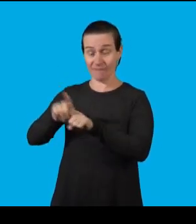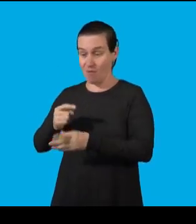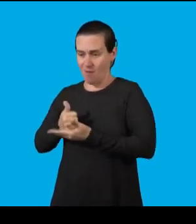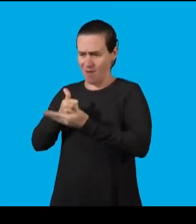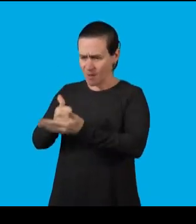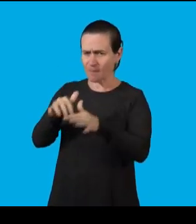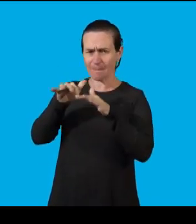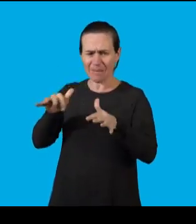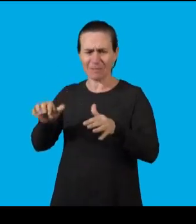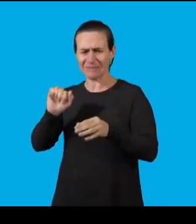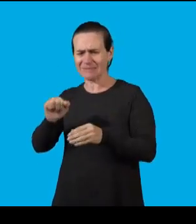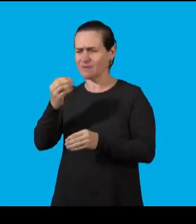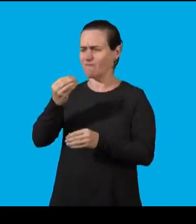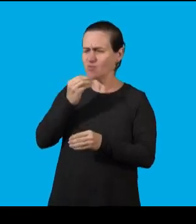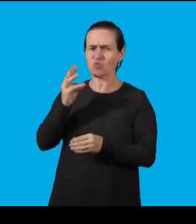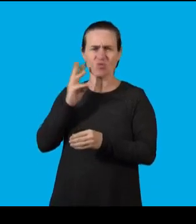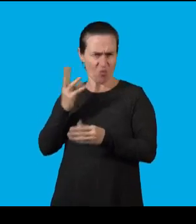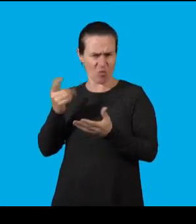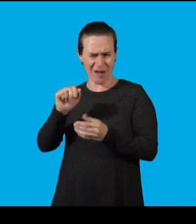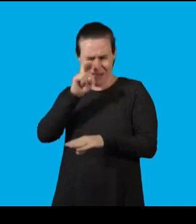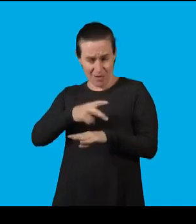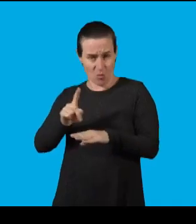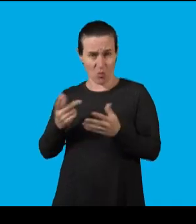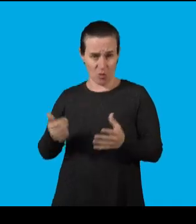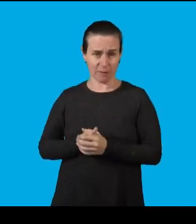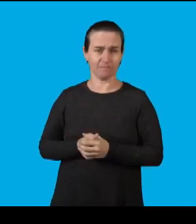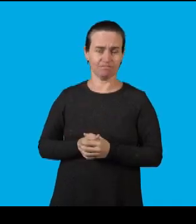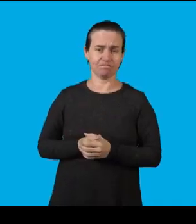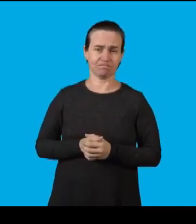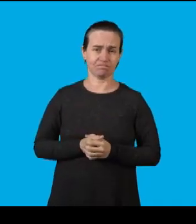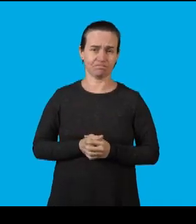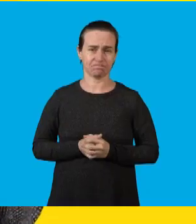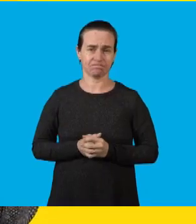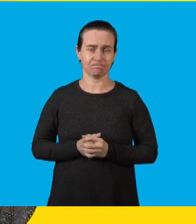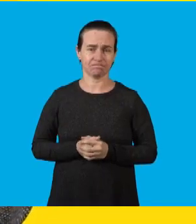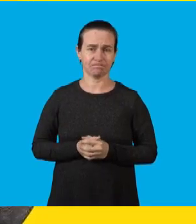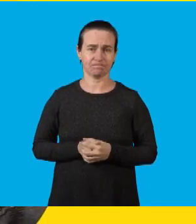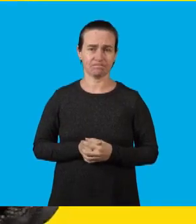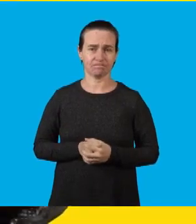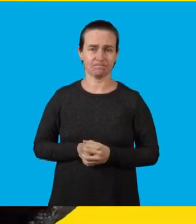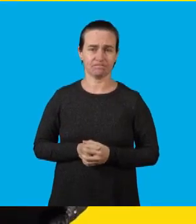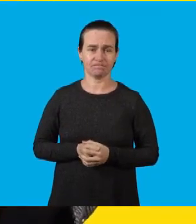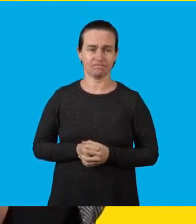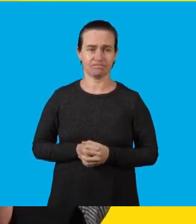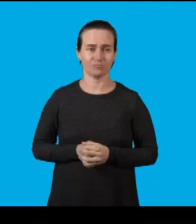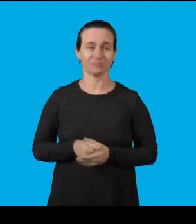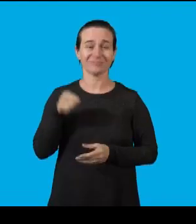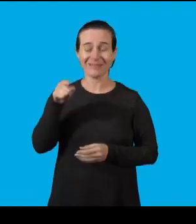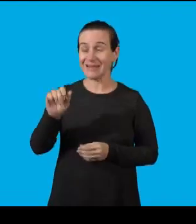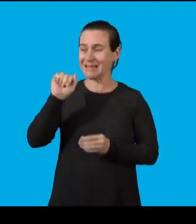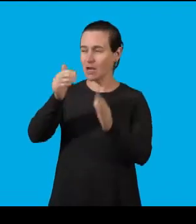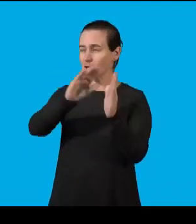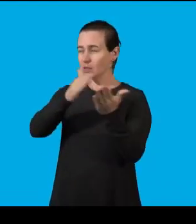meet the needs of their communities. Another thing that is repeated in all these possible responses is about